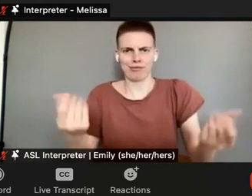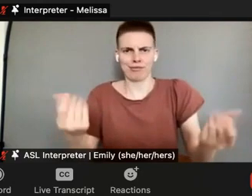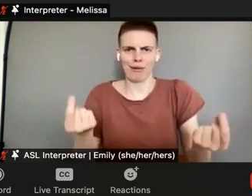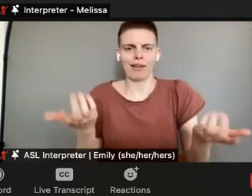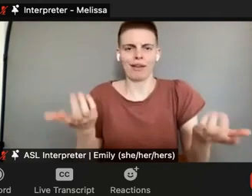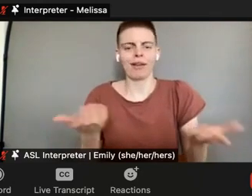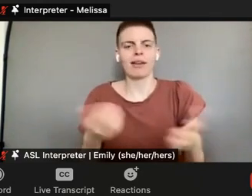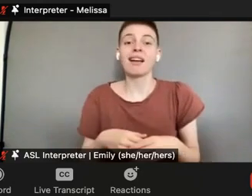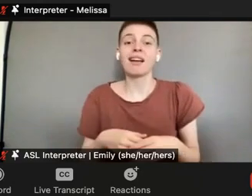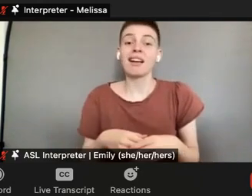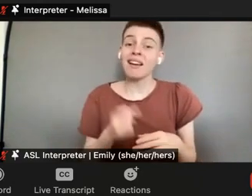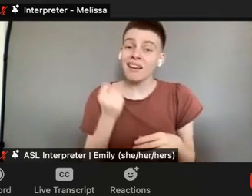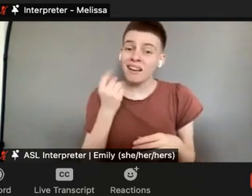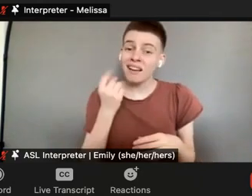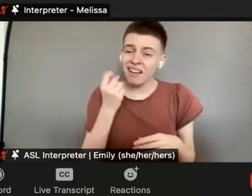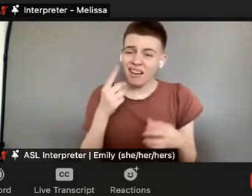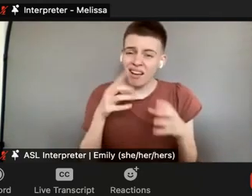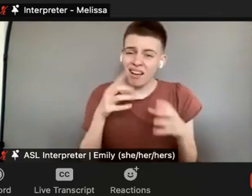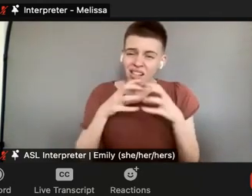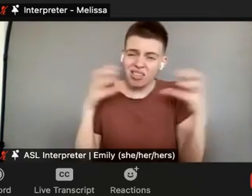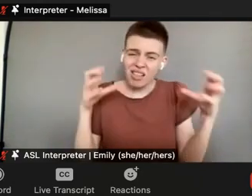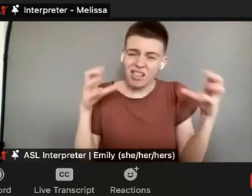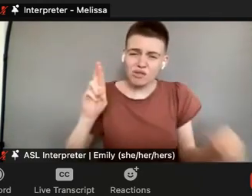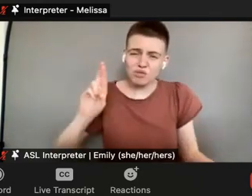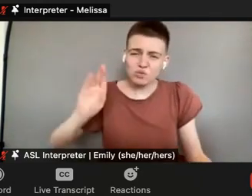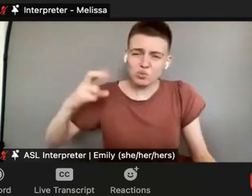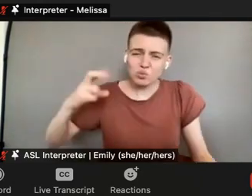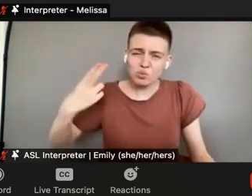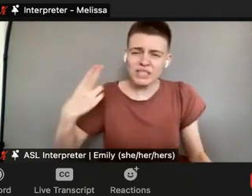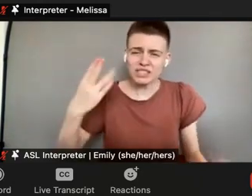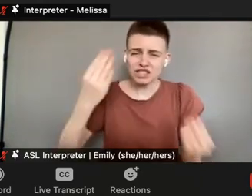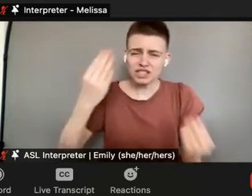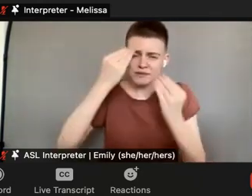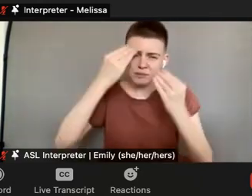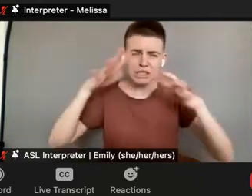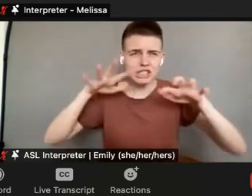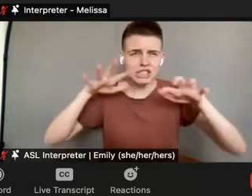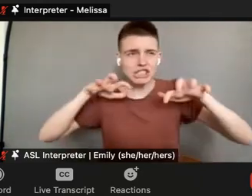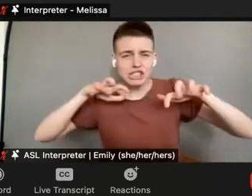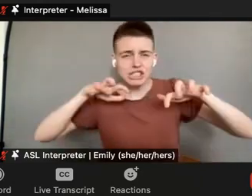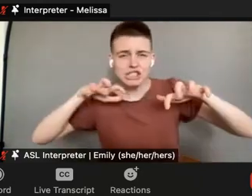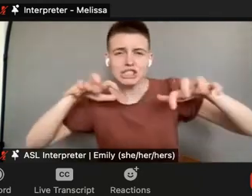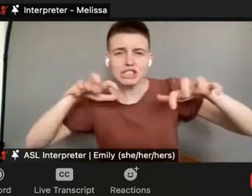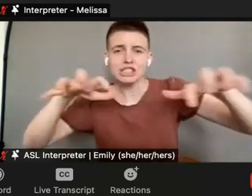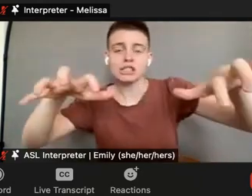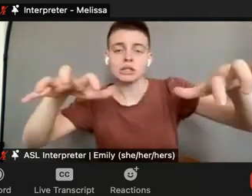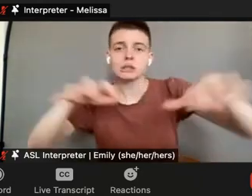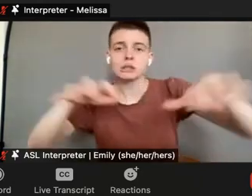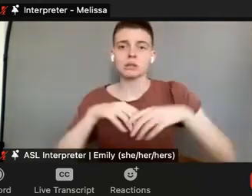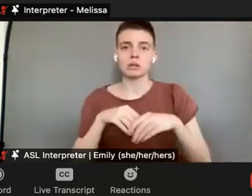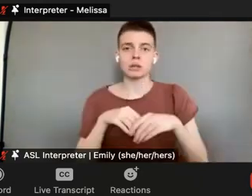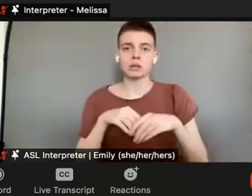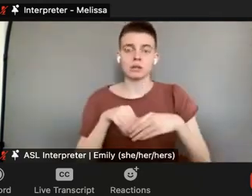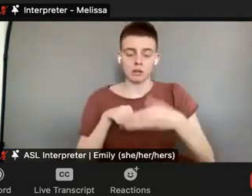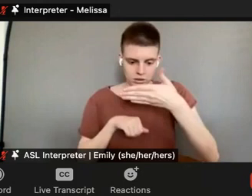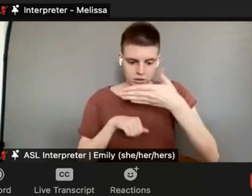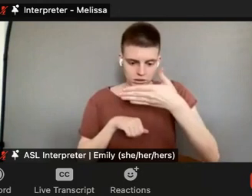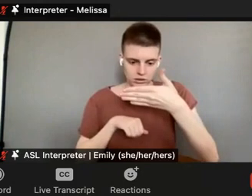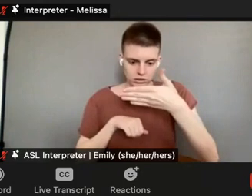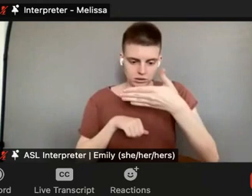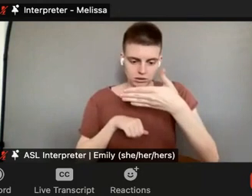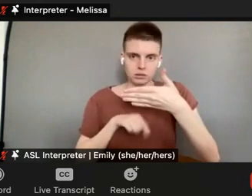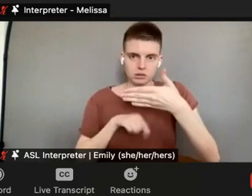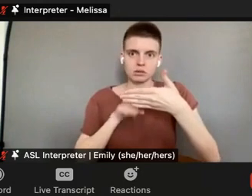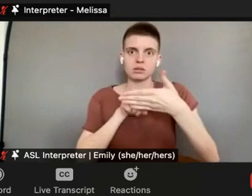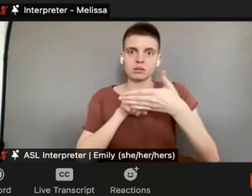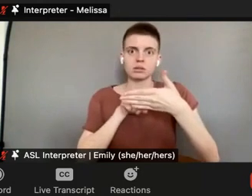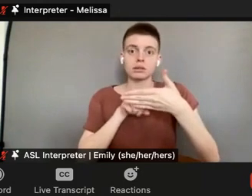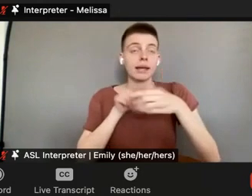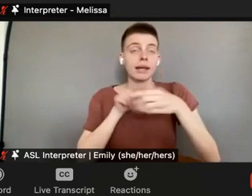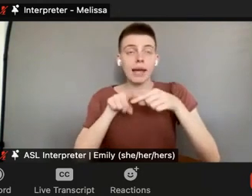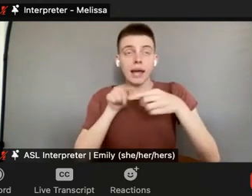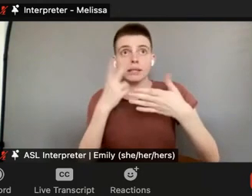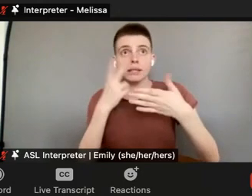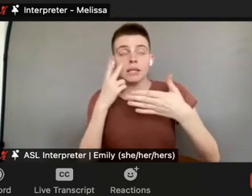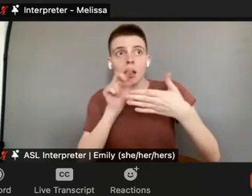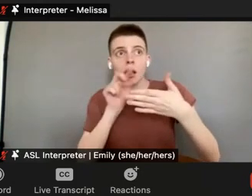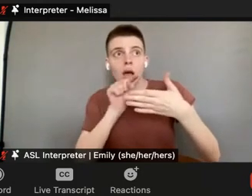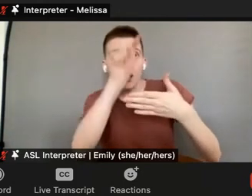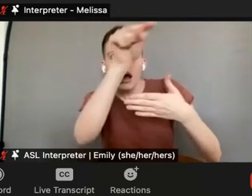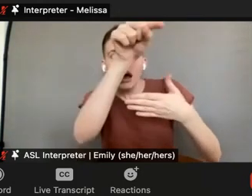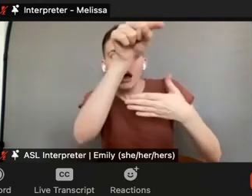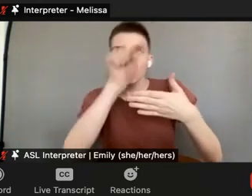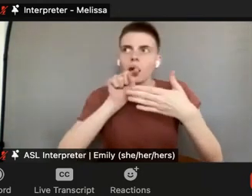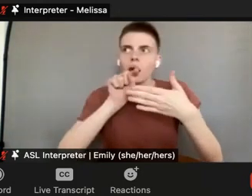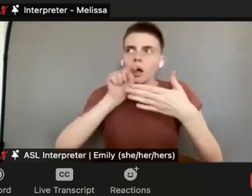rich information out there in the world. And if you only can perceive information within 10 feet, 5 feet, 4 feet from your